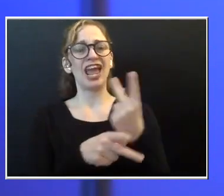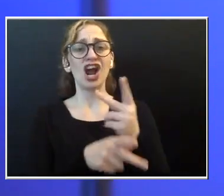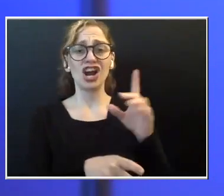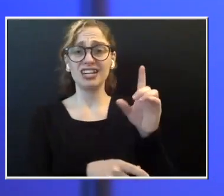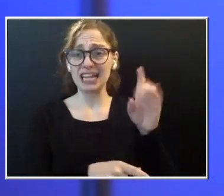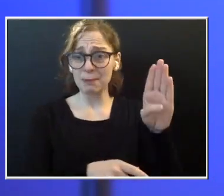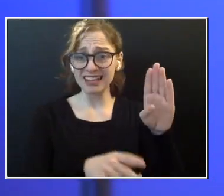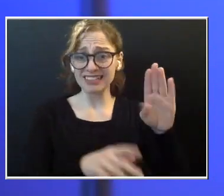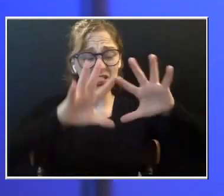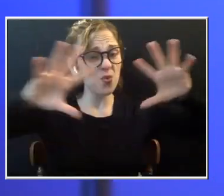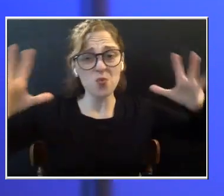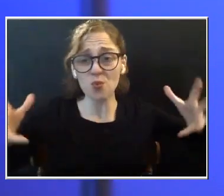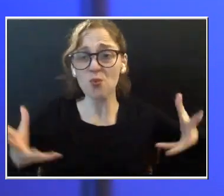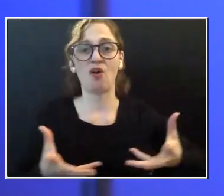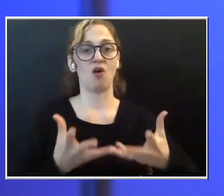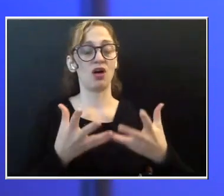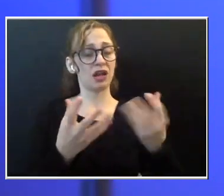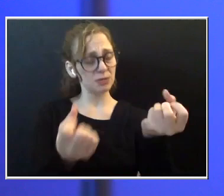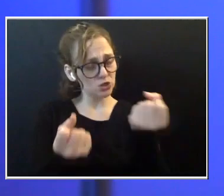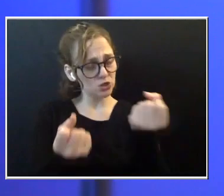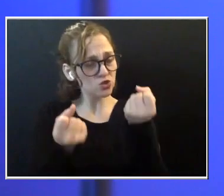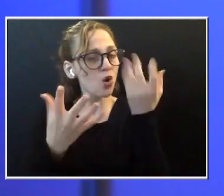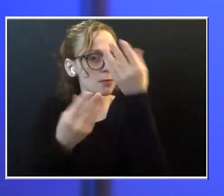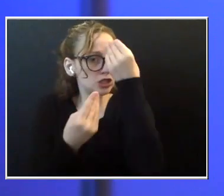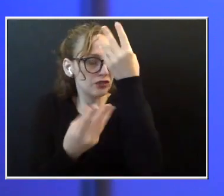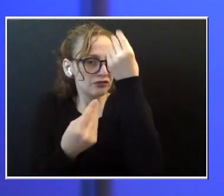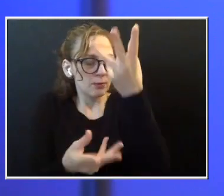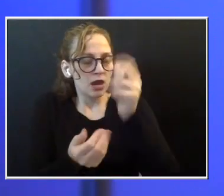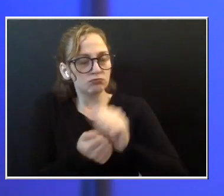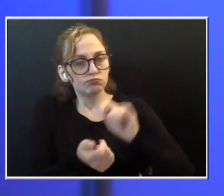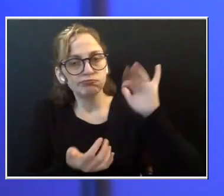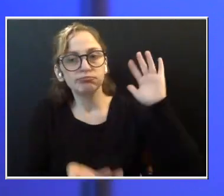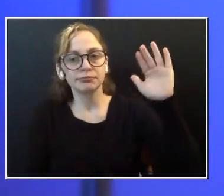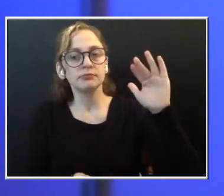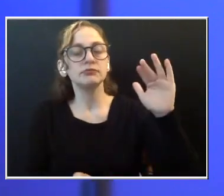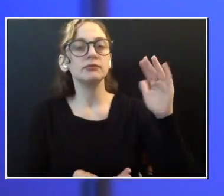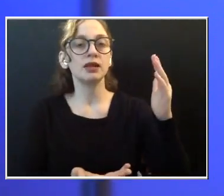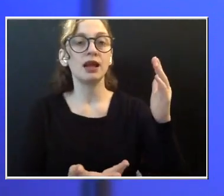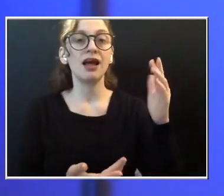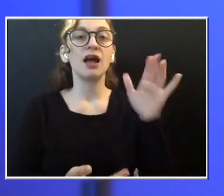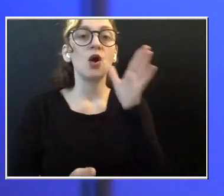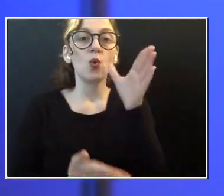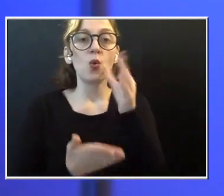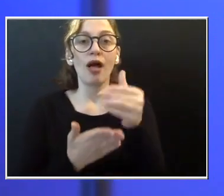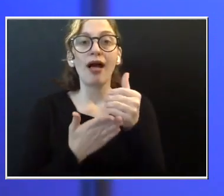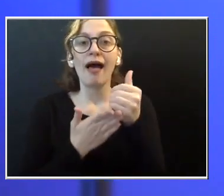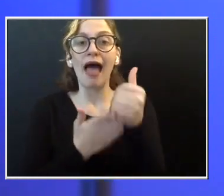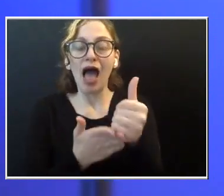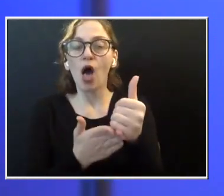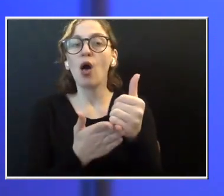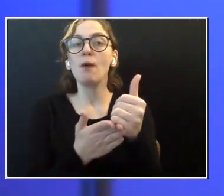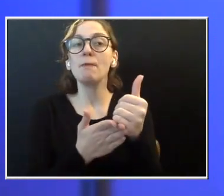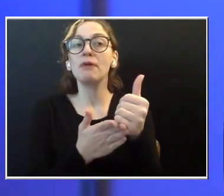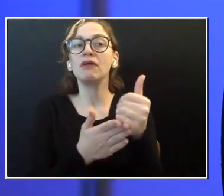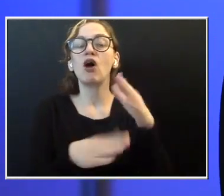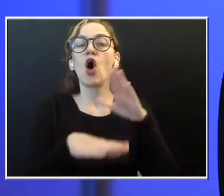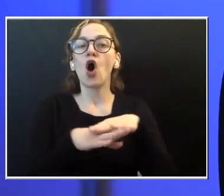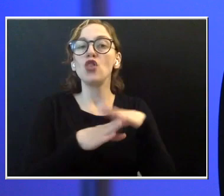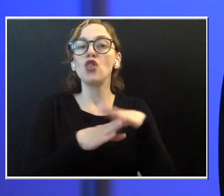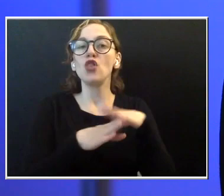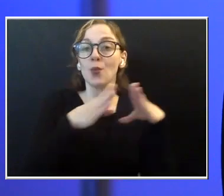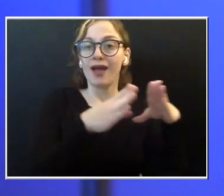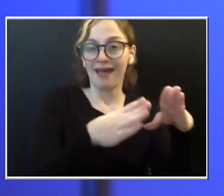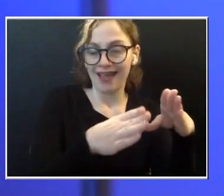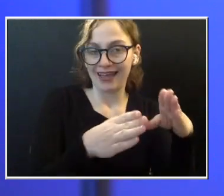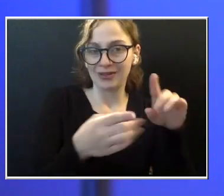remarkable. And one of the things we talked about is that this will actually help pave the path to precision medicine. That's really